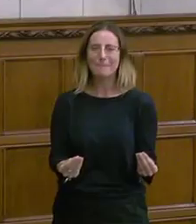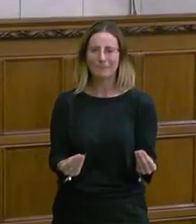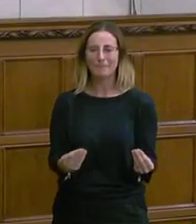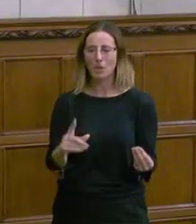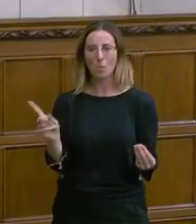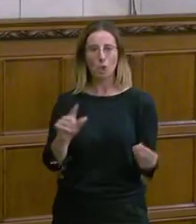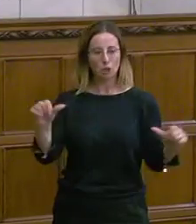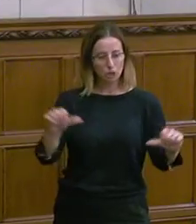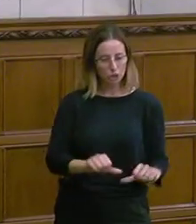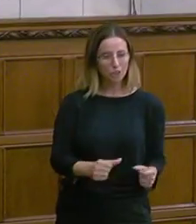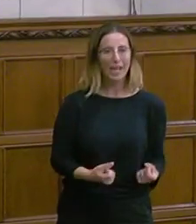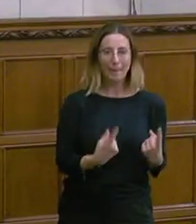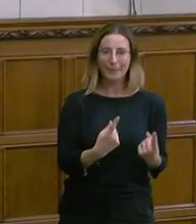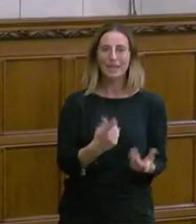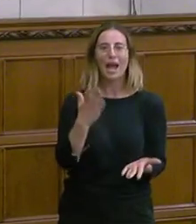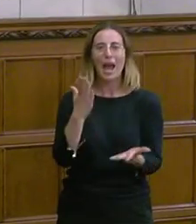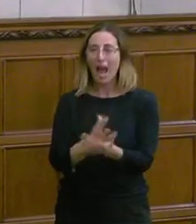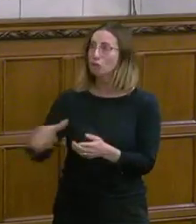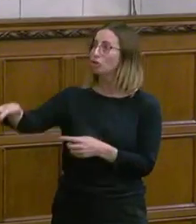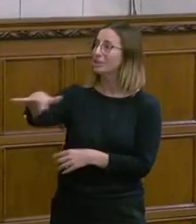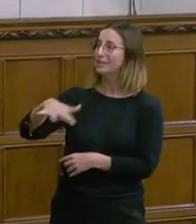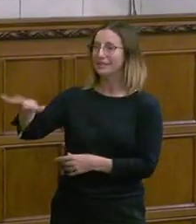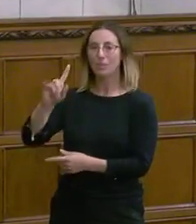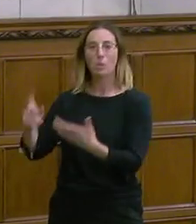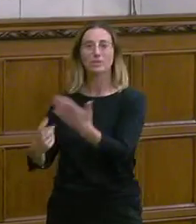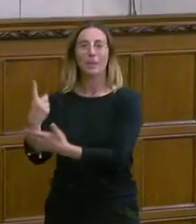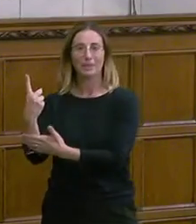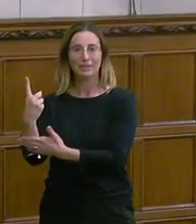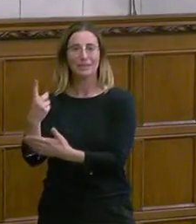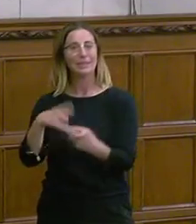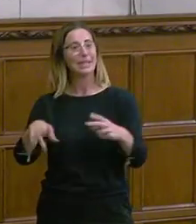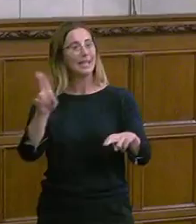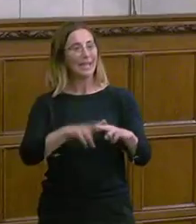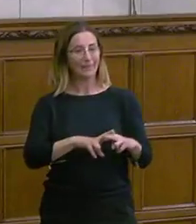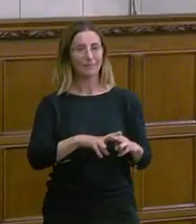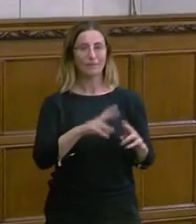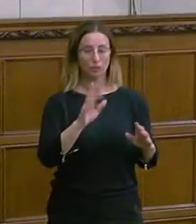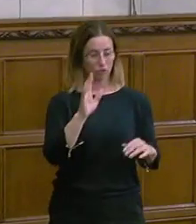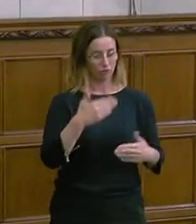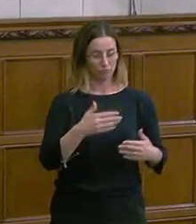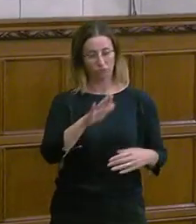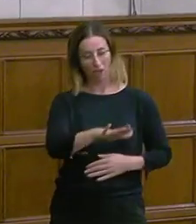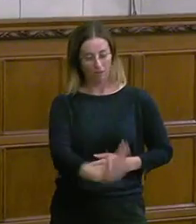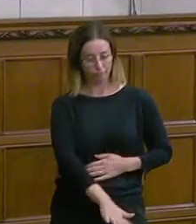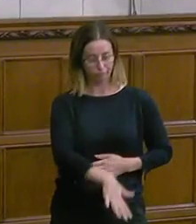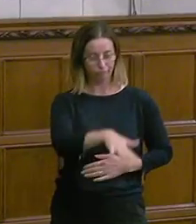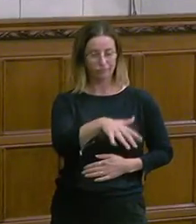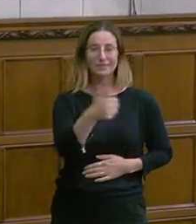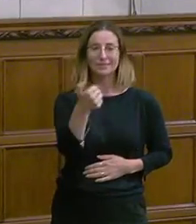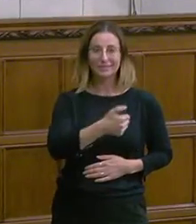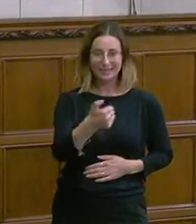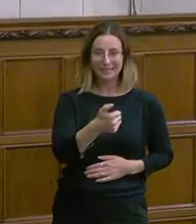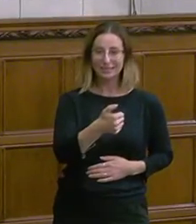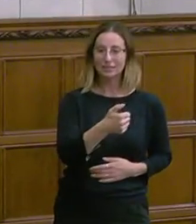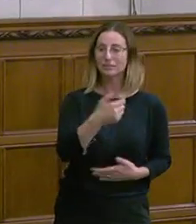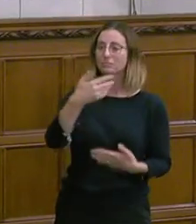is supposed to happen and what is happening. If you get a child or a young person to 16, and then they go to FE and